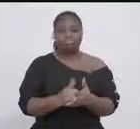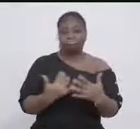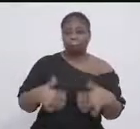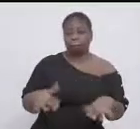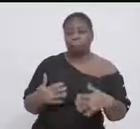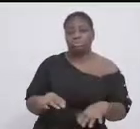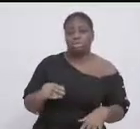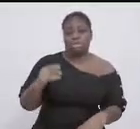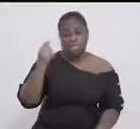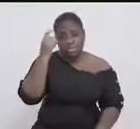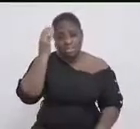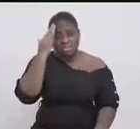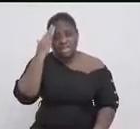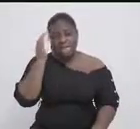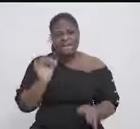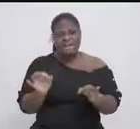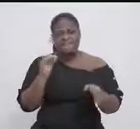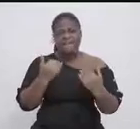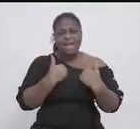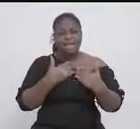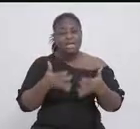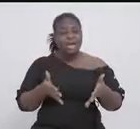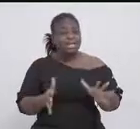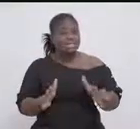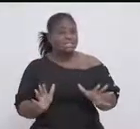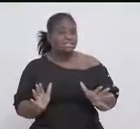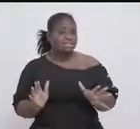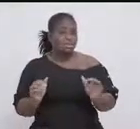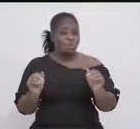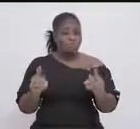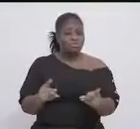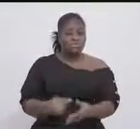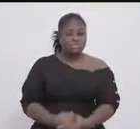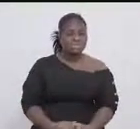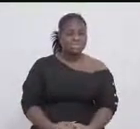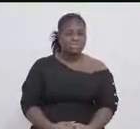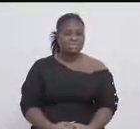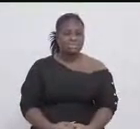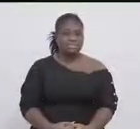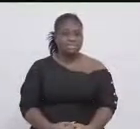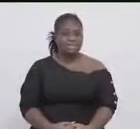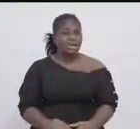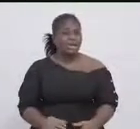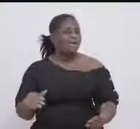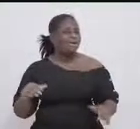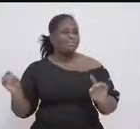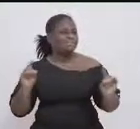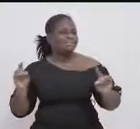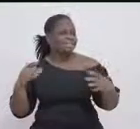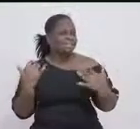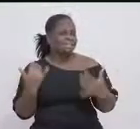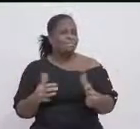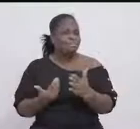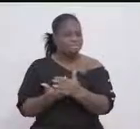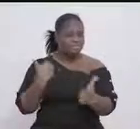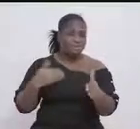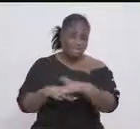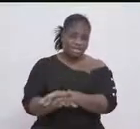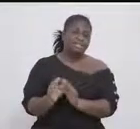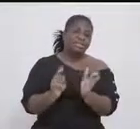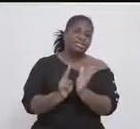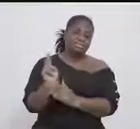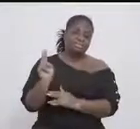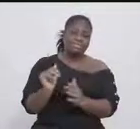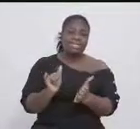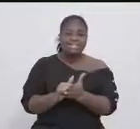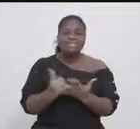Because imagine if I had access and opportunity at 12, what I would have done by the time I reached university. So I think this is one of the reasons that we're